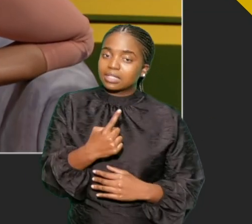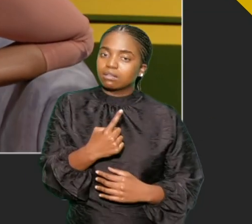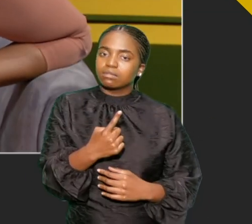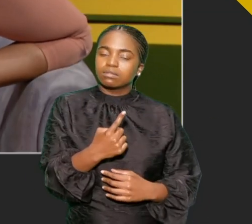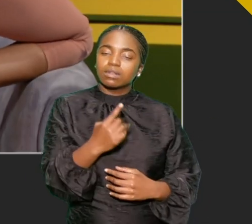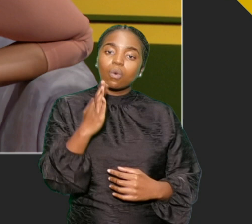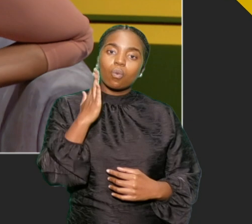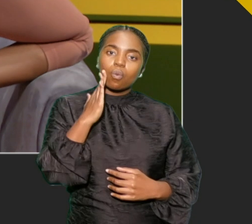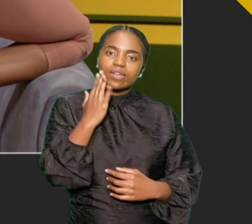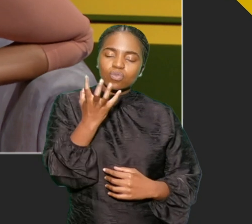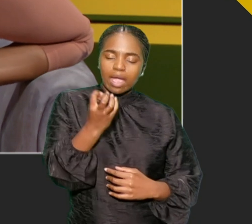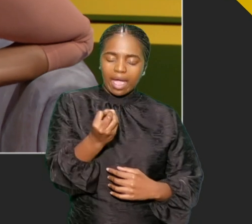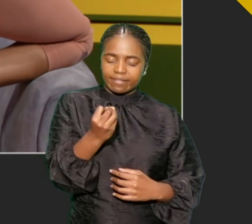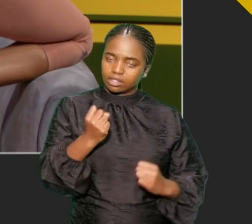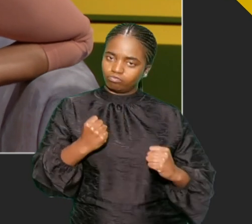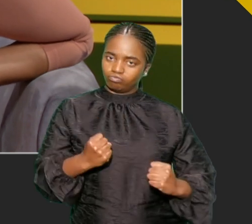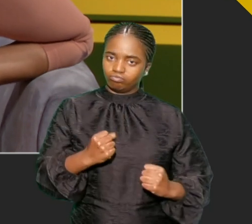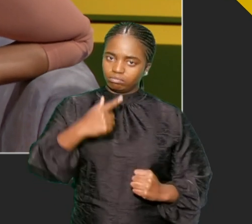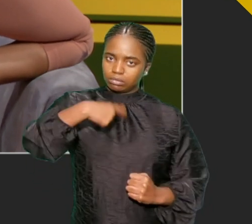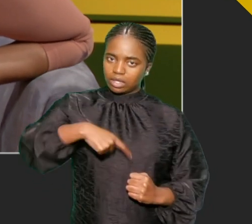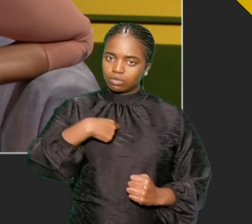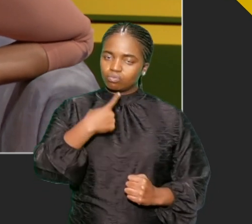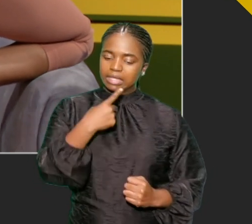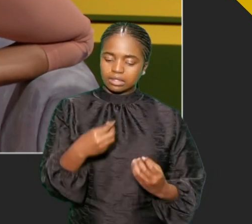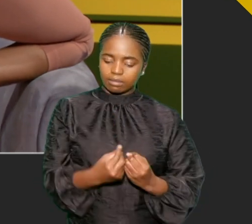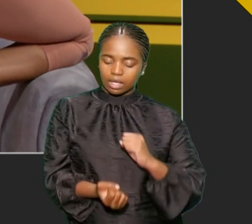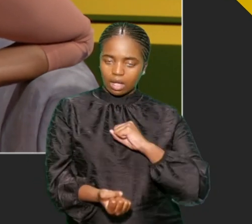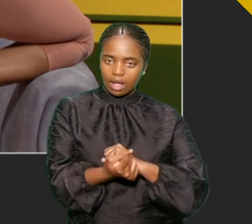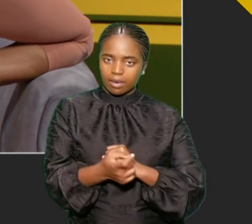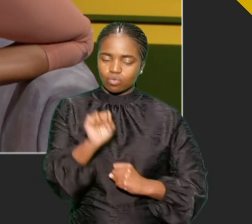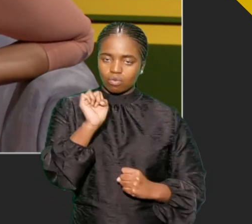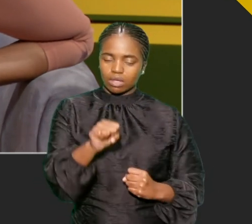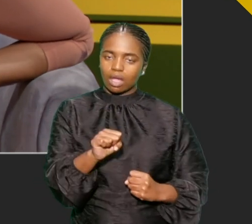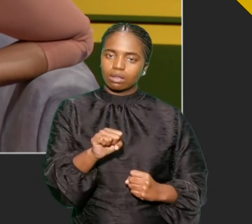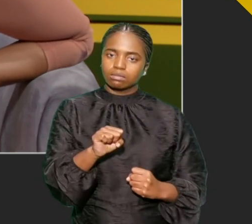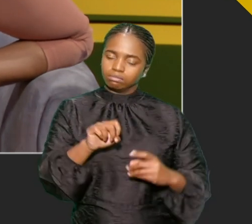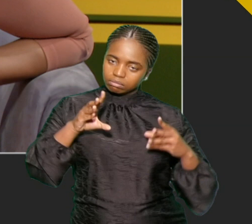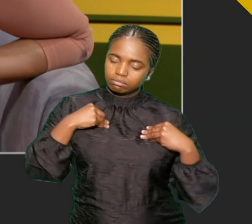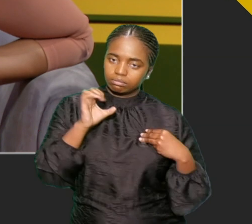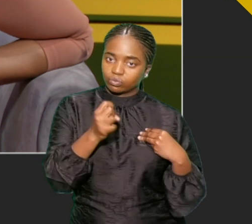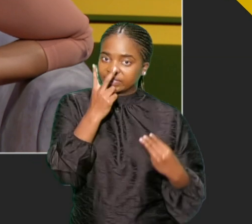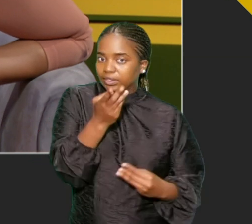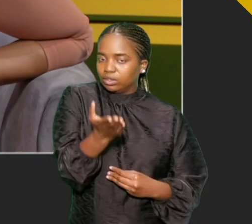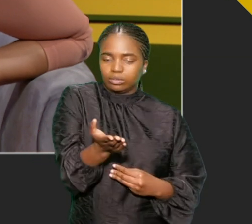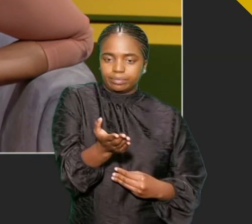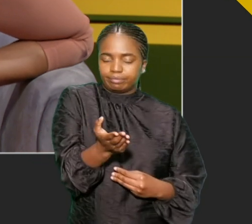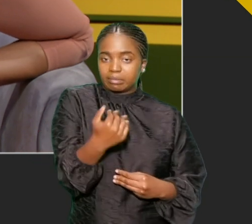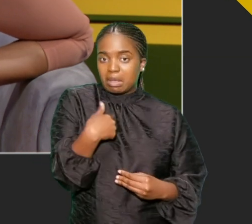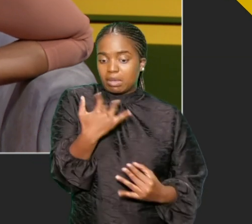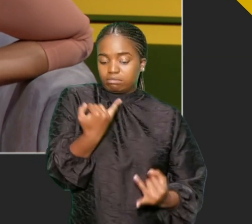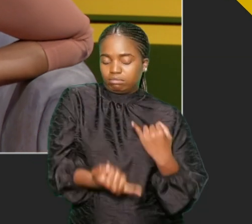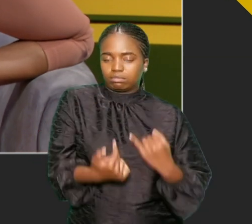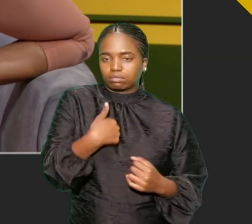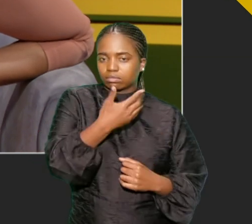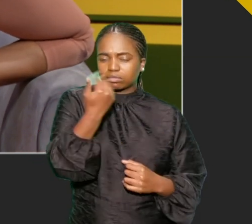little bit about having that resilience to be able to deal with such traumatic things. Now, we've seen you, and correct me if I'm